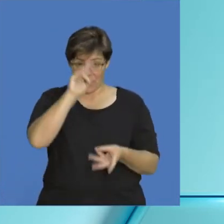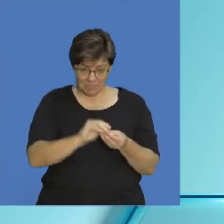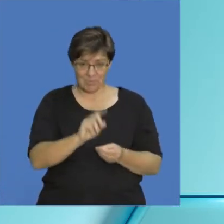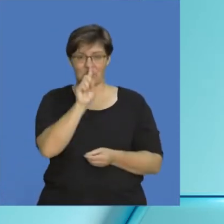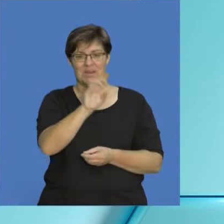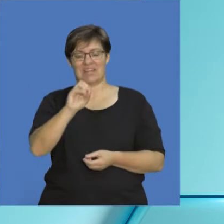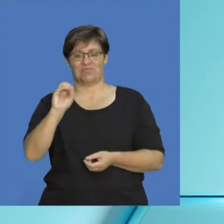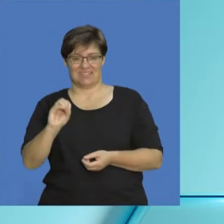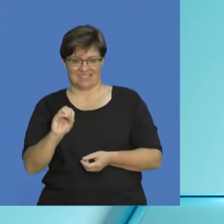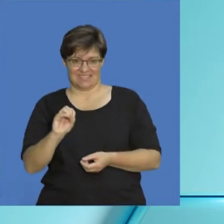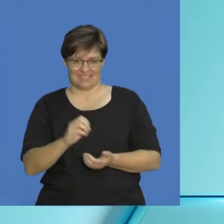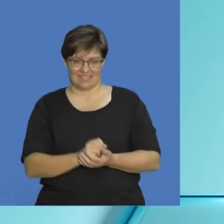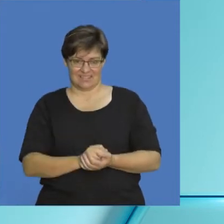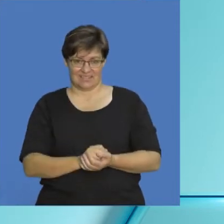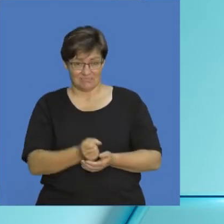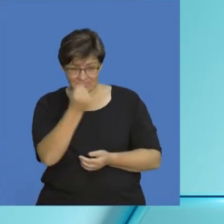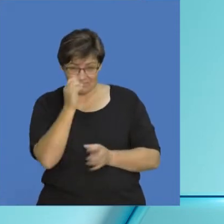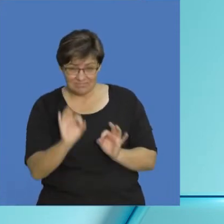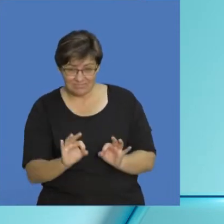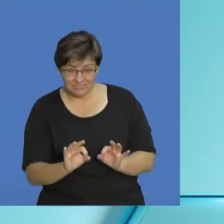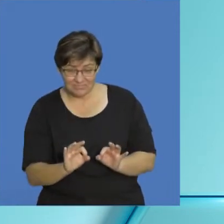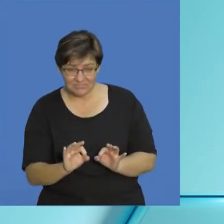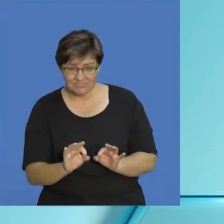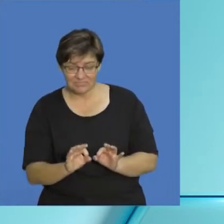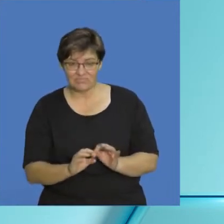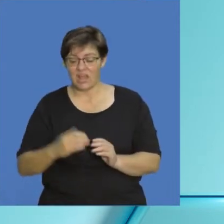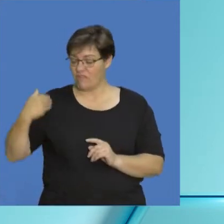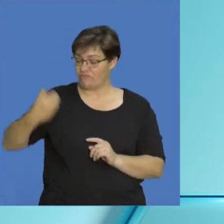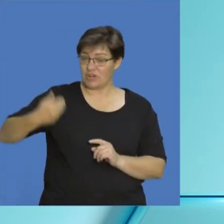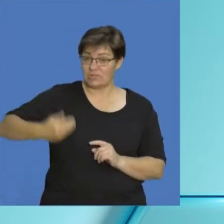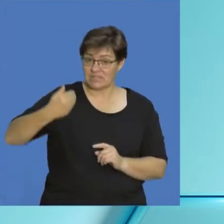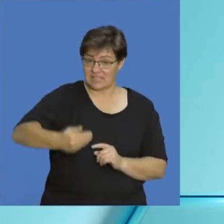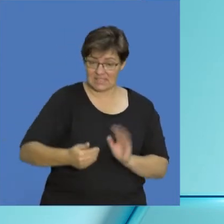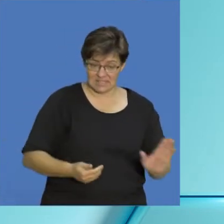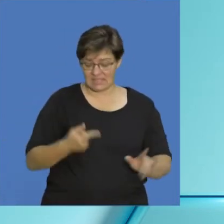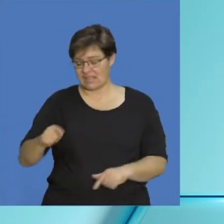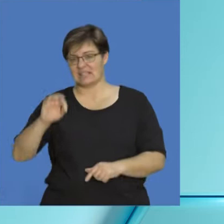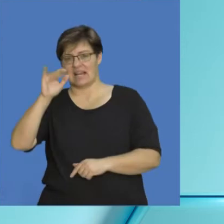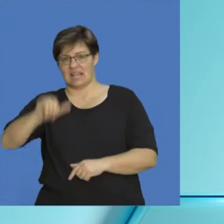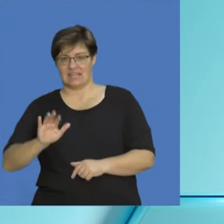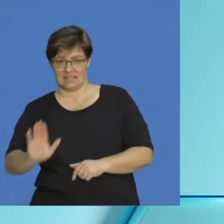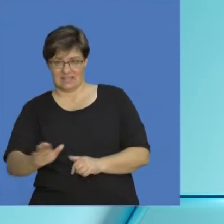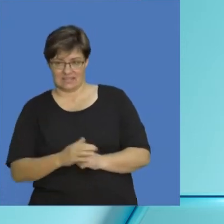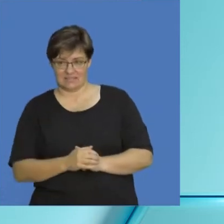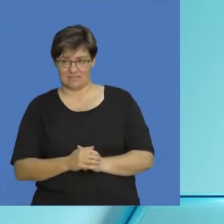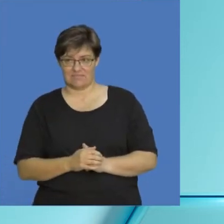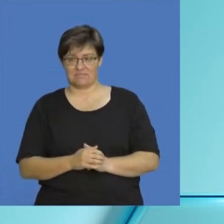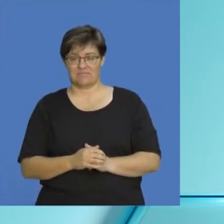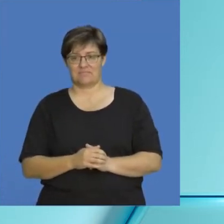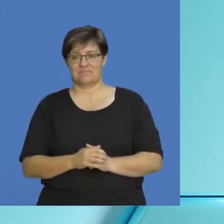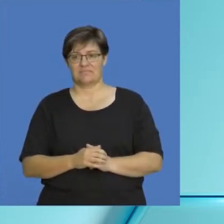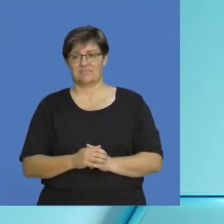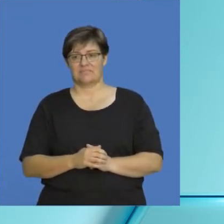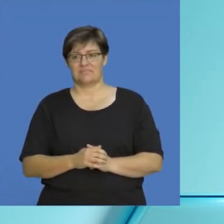value, will be 100. Okay? I hope this makes sense. Frequency and tally. Great, fantastic.